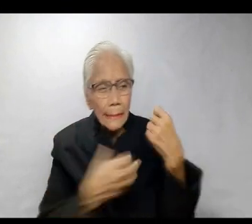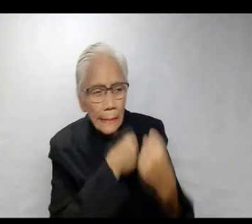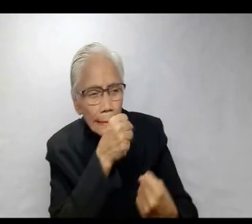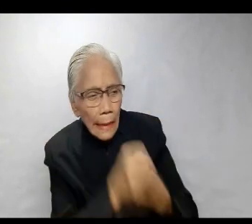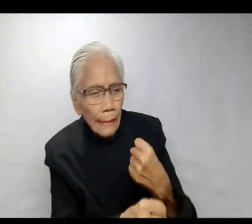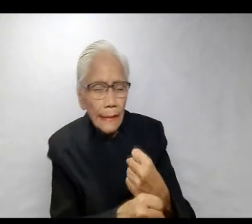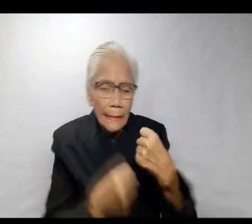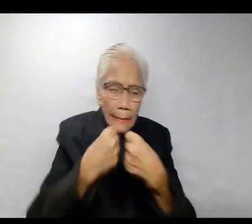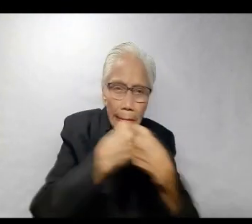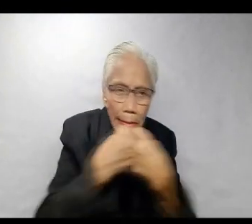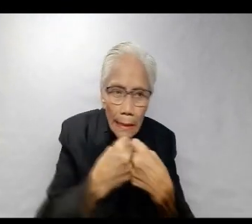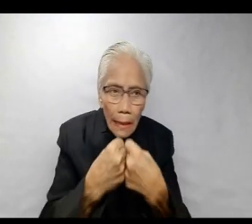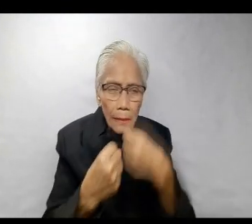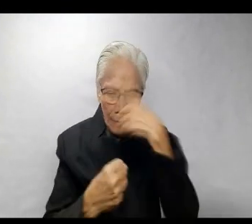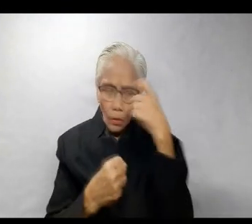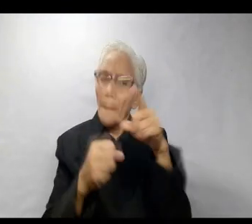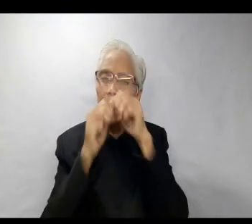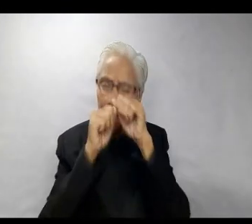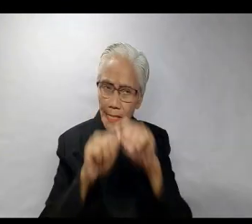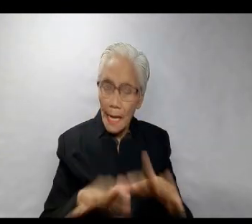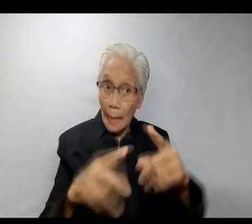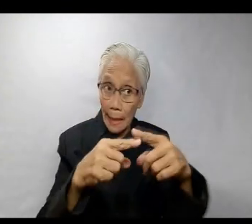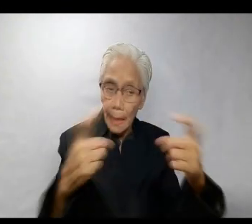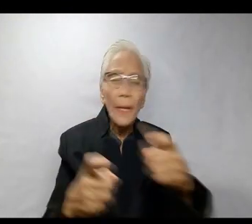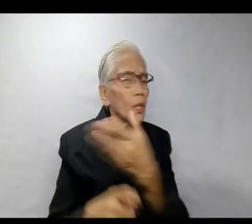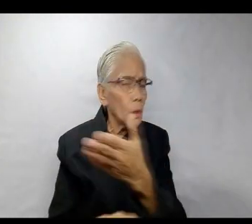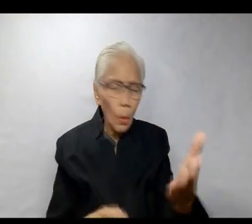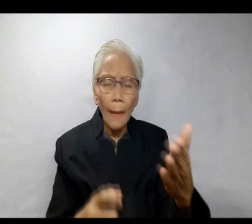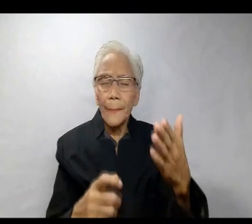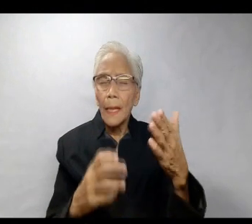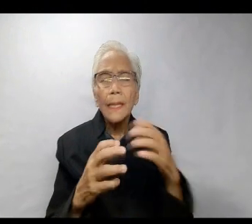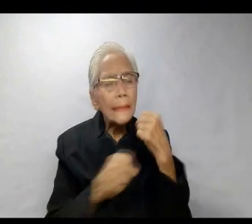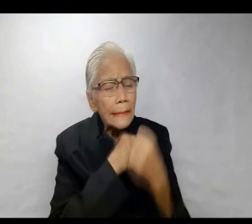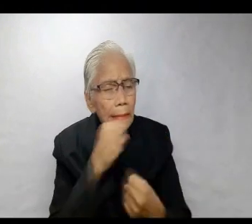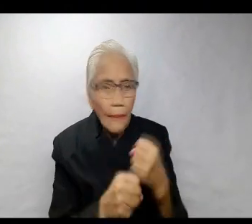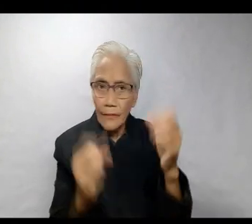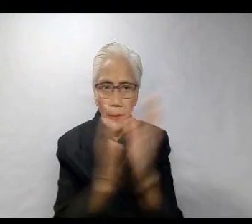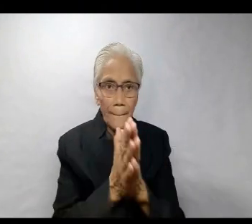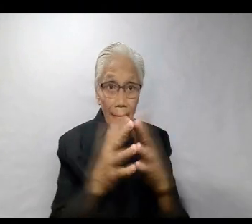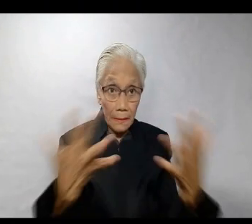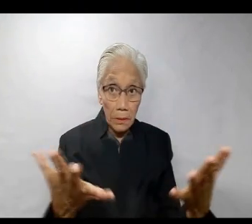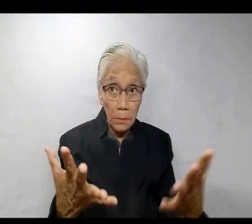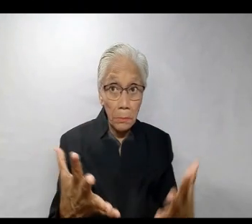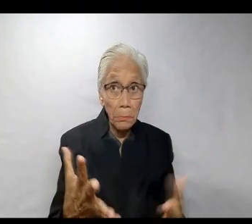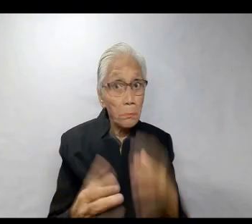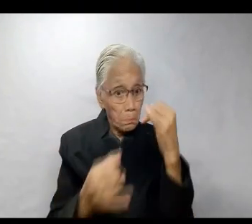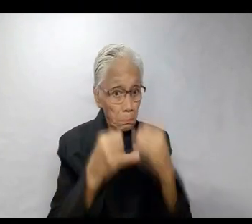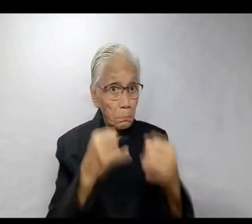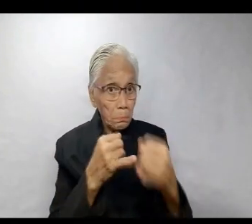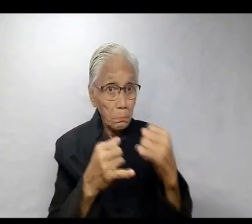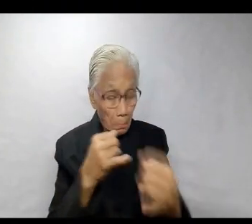kasi na-bless ka ng kalaban. Kukunin niya yan and you will be suffering so much. And